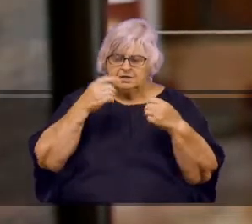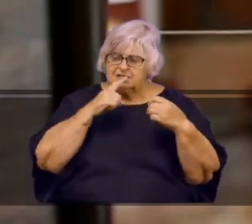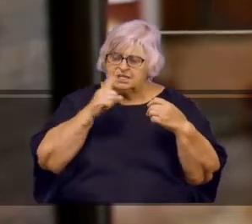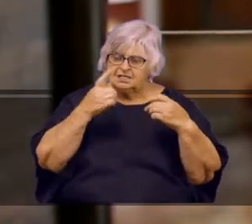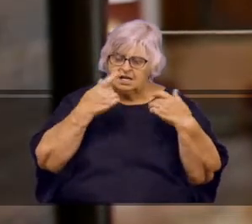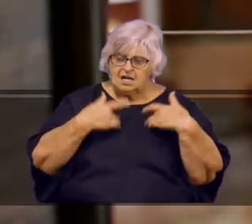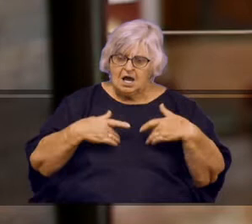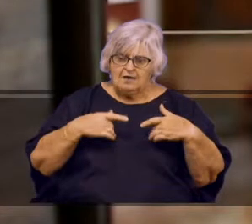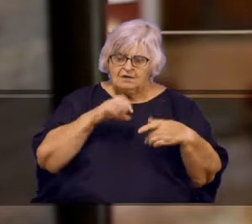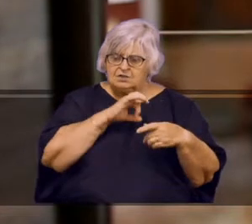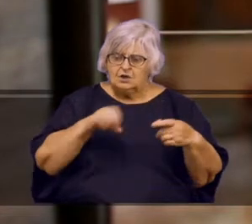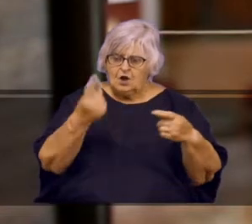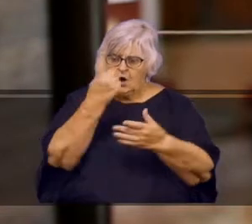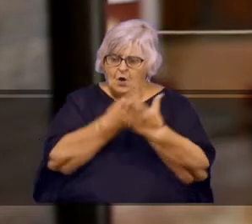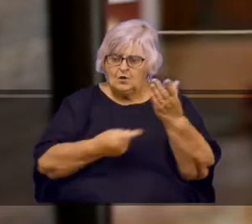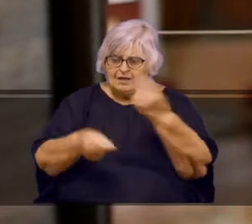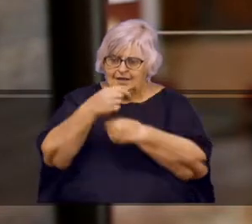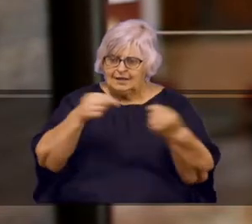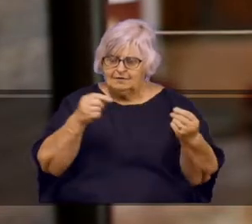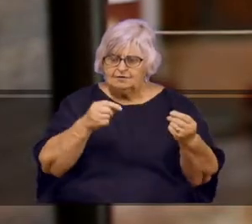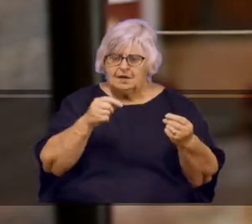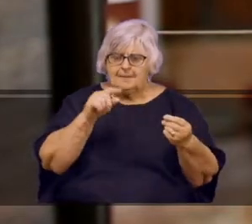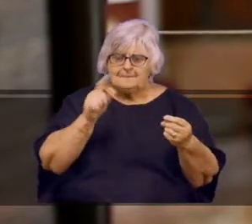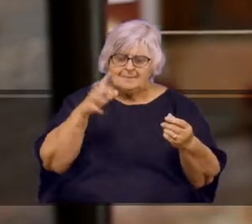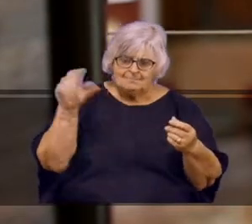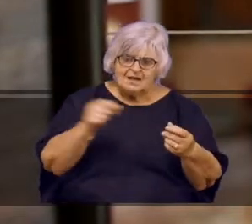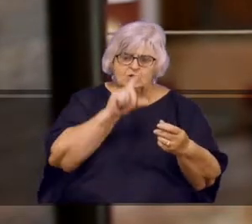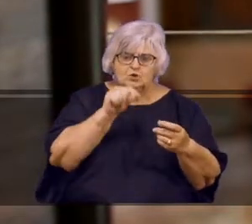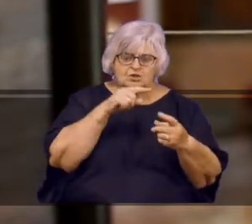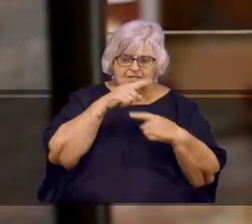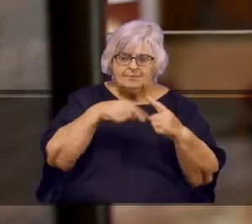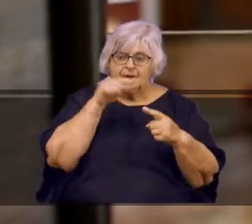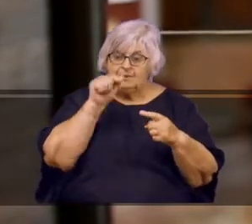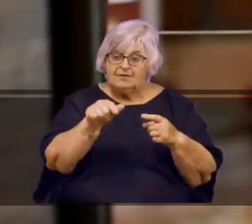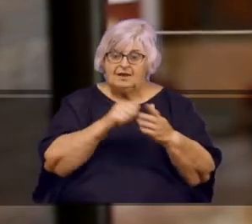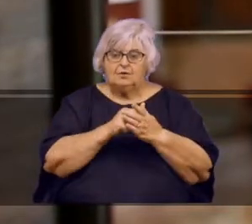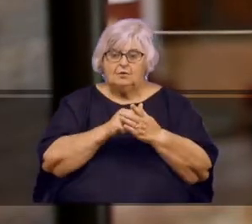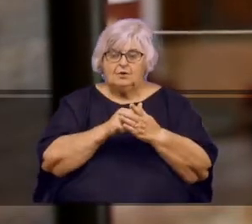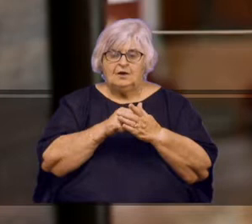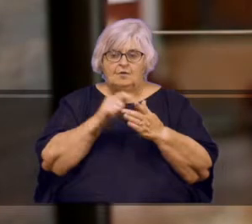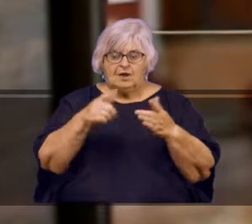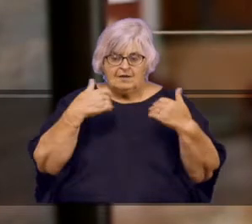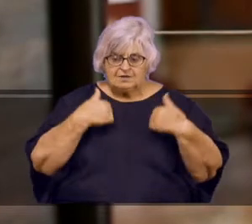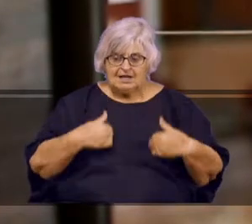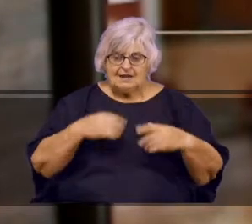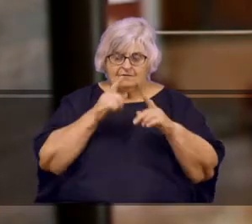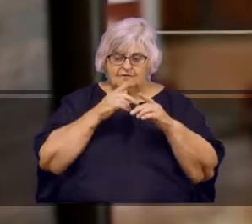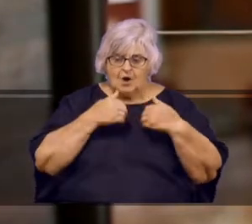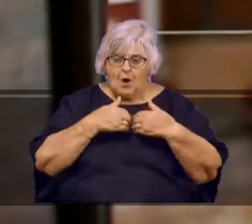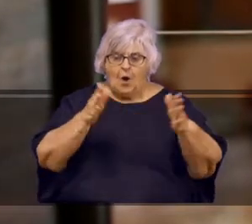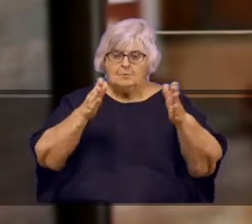from God, but also a task. The great blessing of peace is the fruit of a life lived